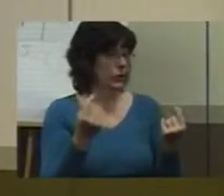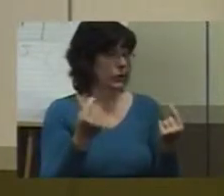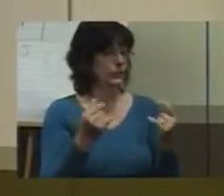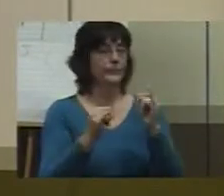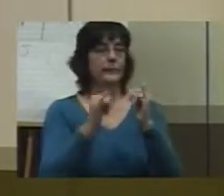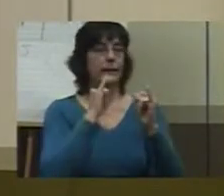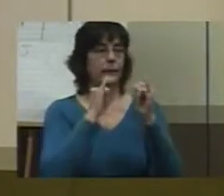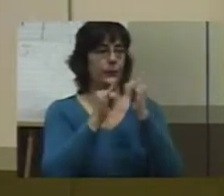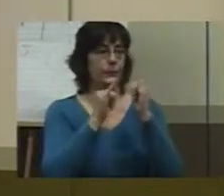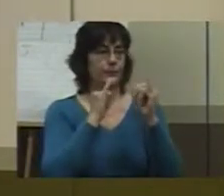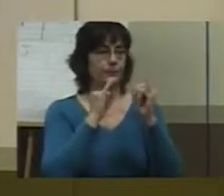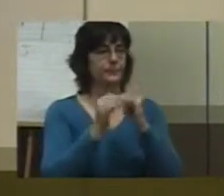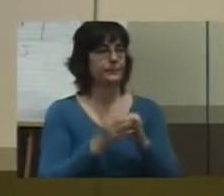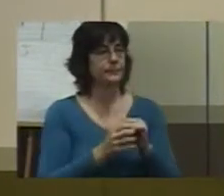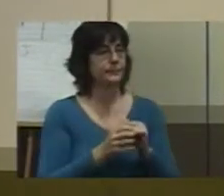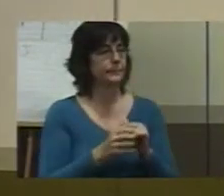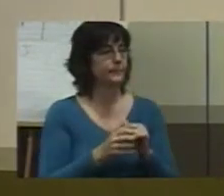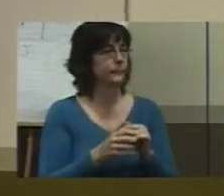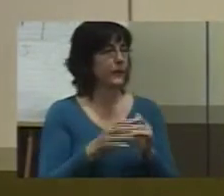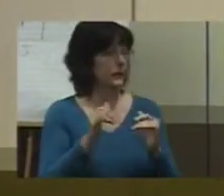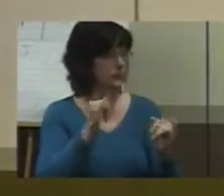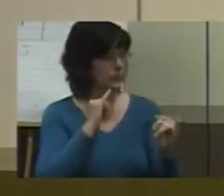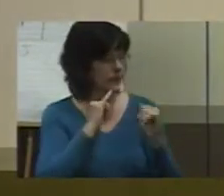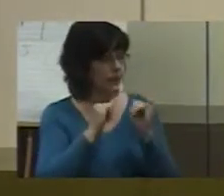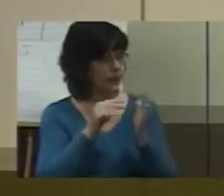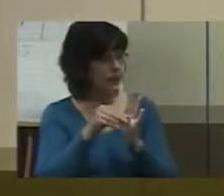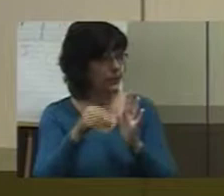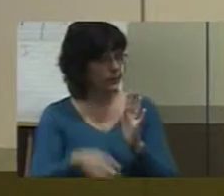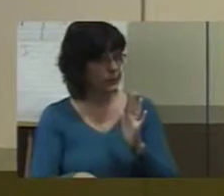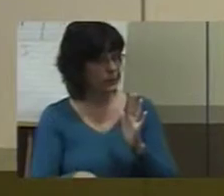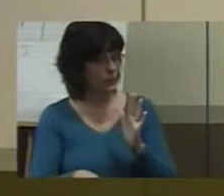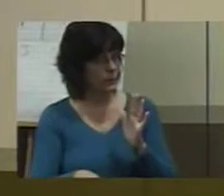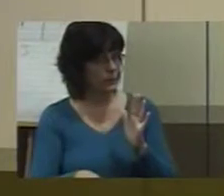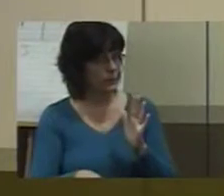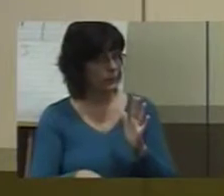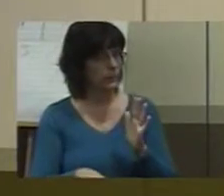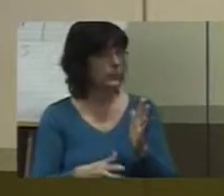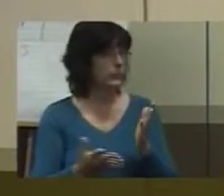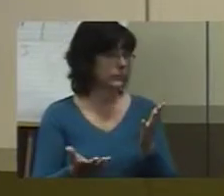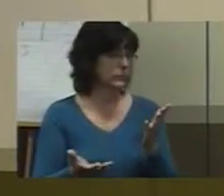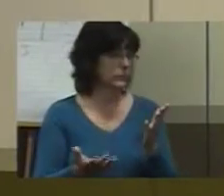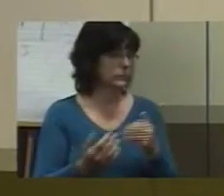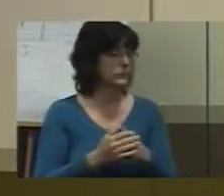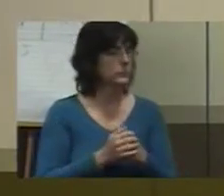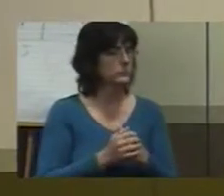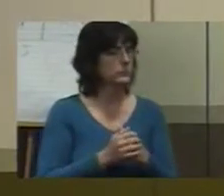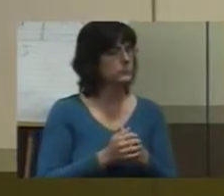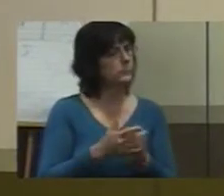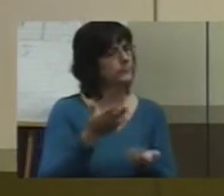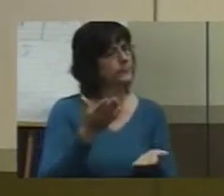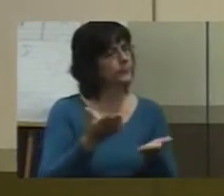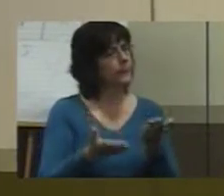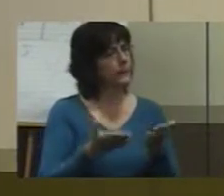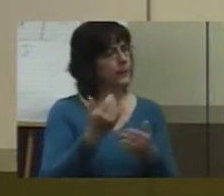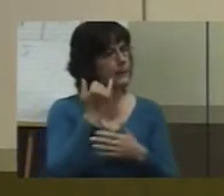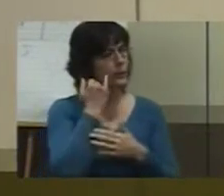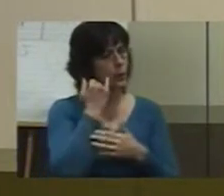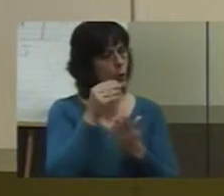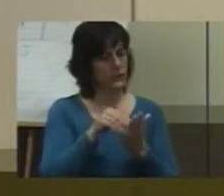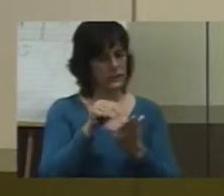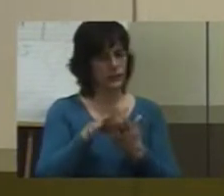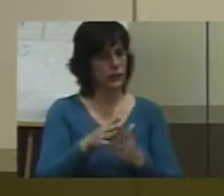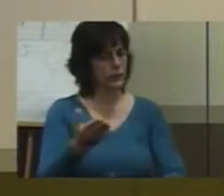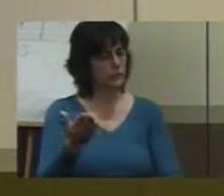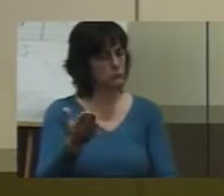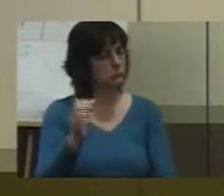do interviews. Okay? You want to interview the student. Okay? Maybe if the student